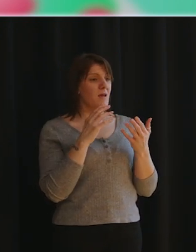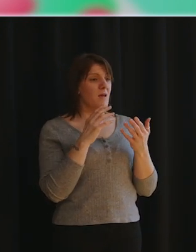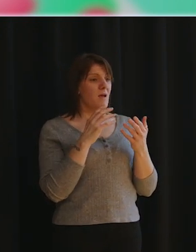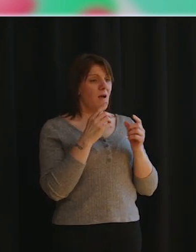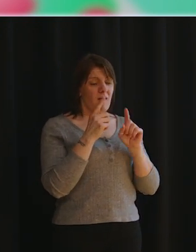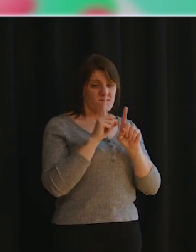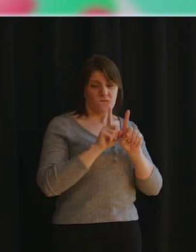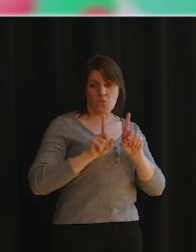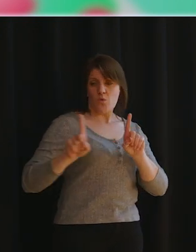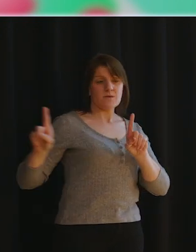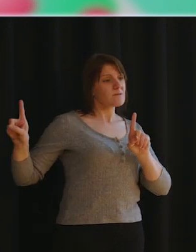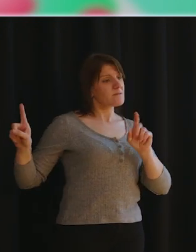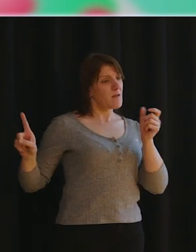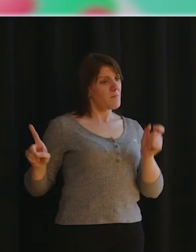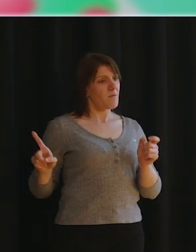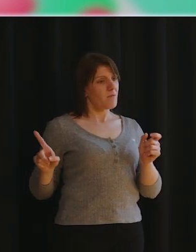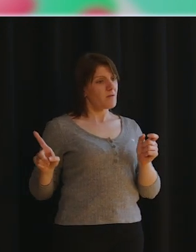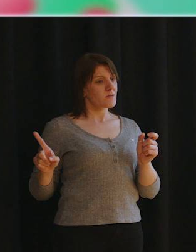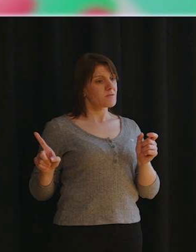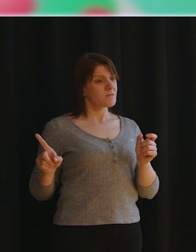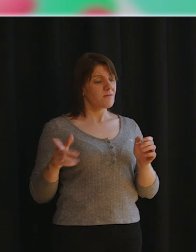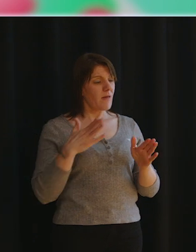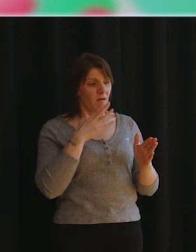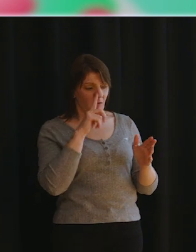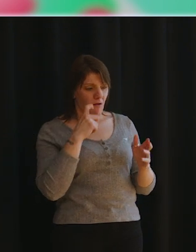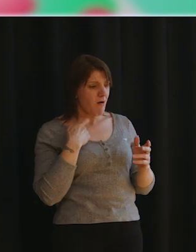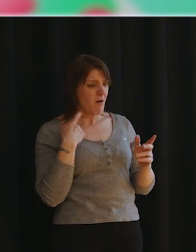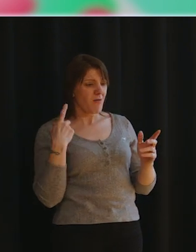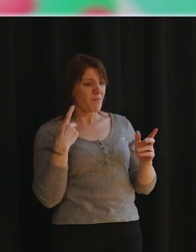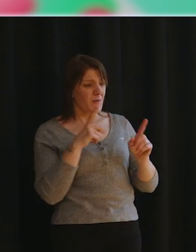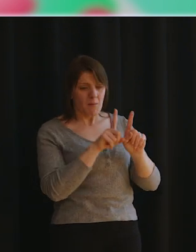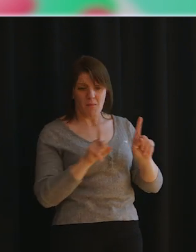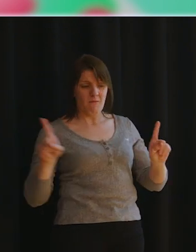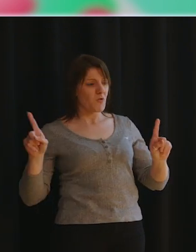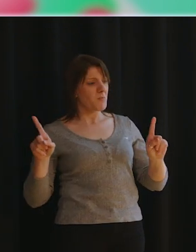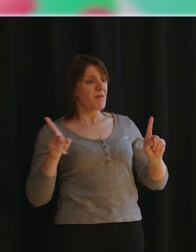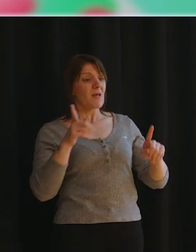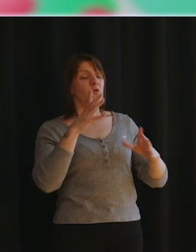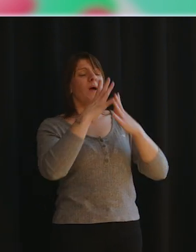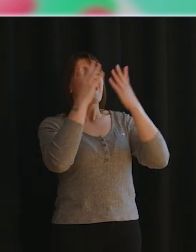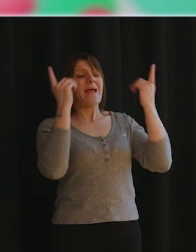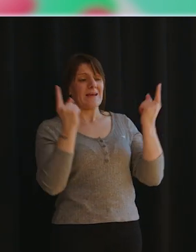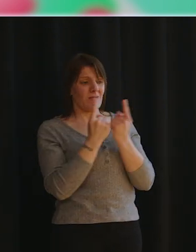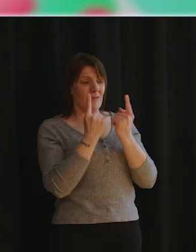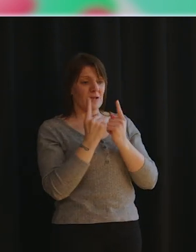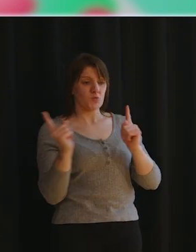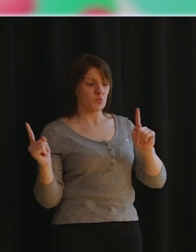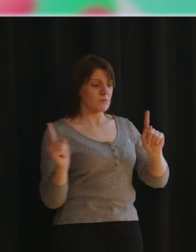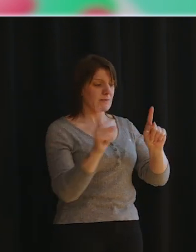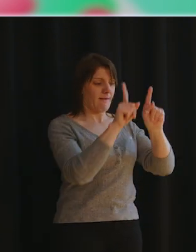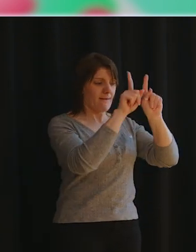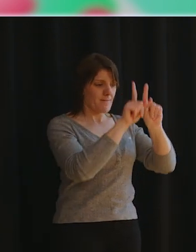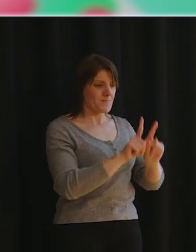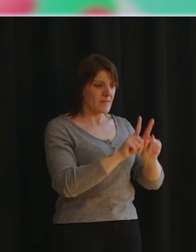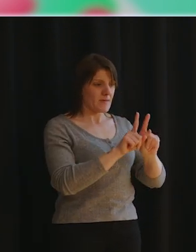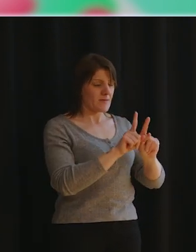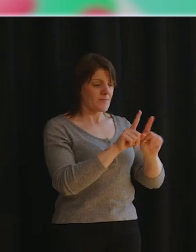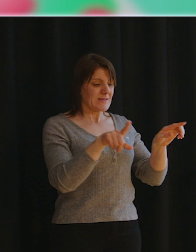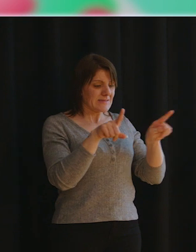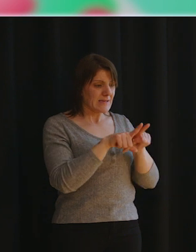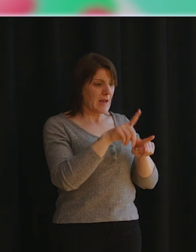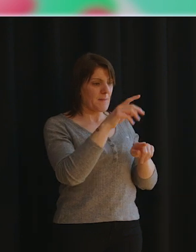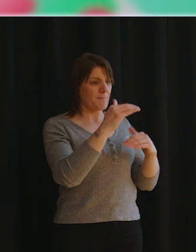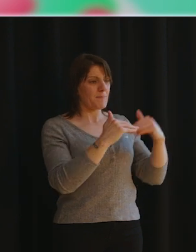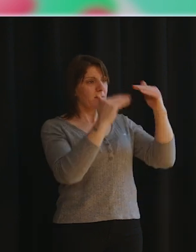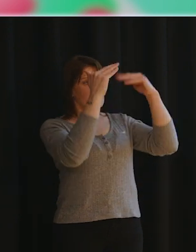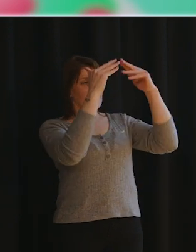avoidant of that person that they will do anything to be in the same room as them, or anything to do in the same space, building. And if we